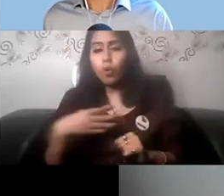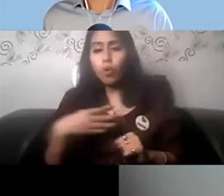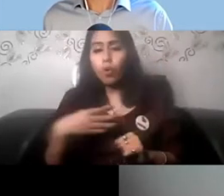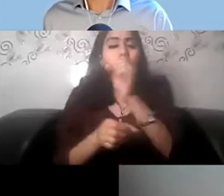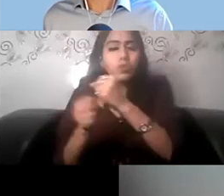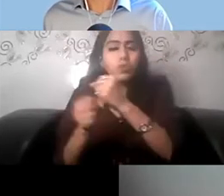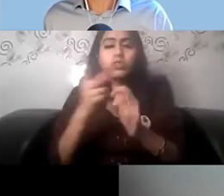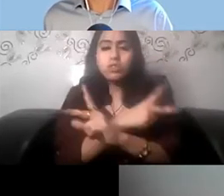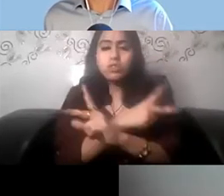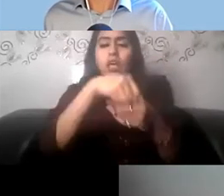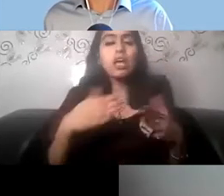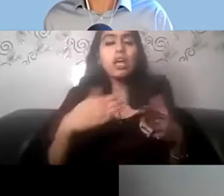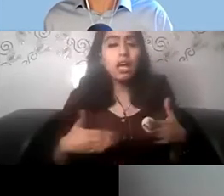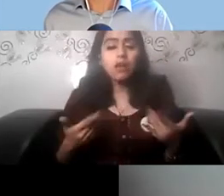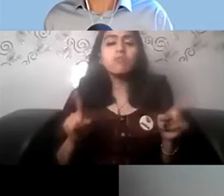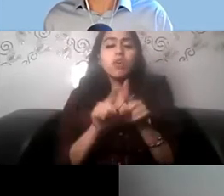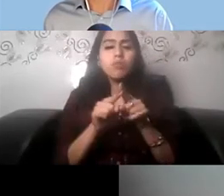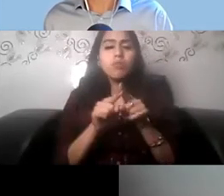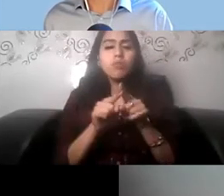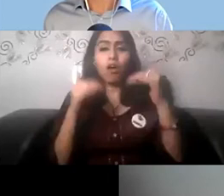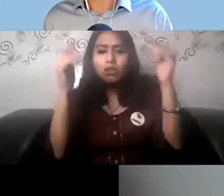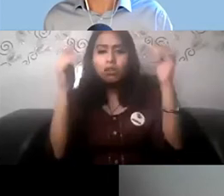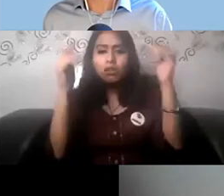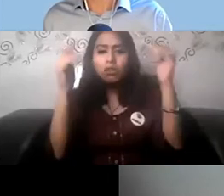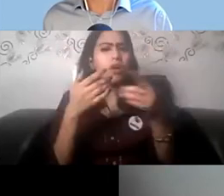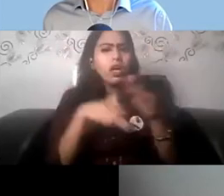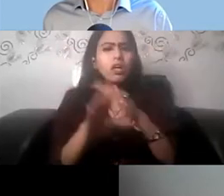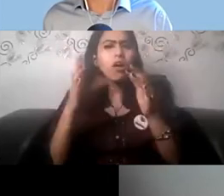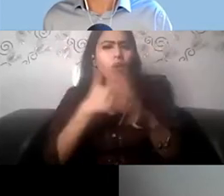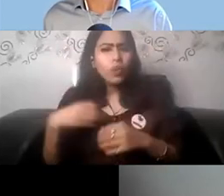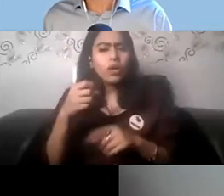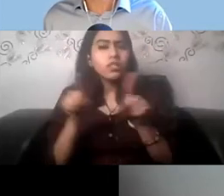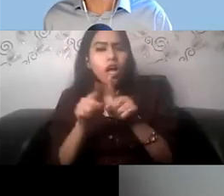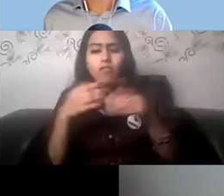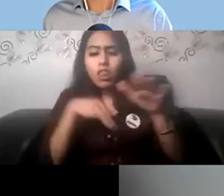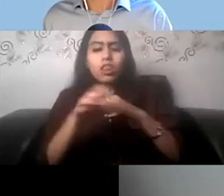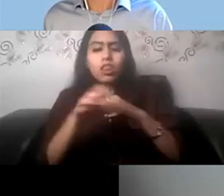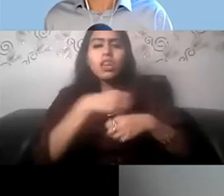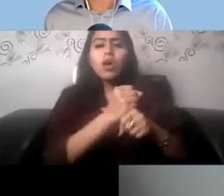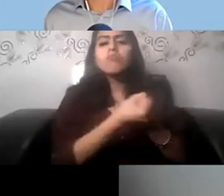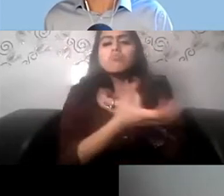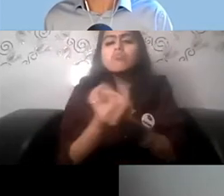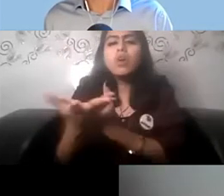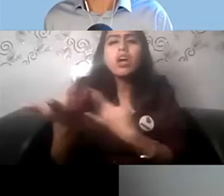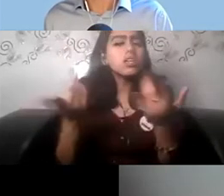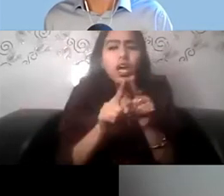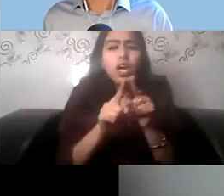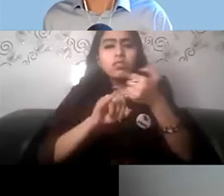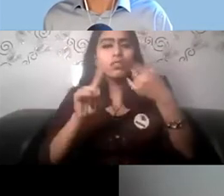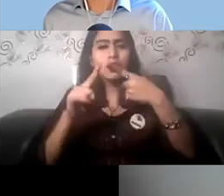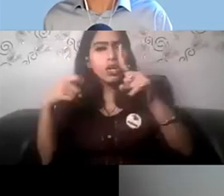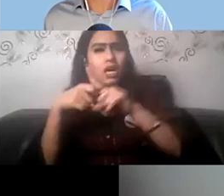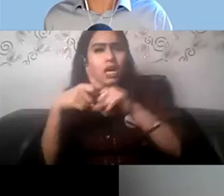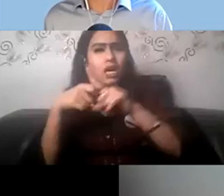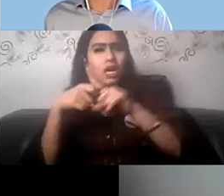happier it is, the higher the scores of well-being across those organisations, the more productive, the less sick leave they take. This isn't